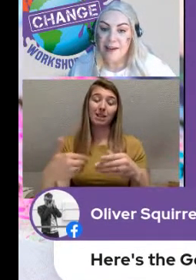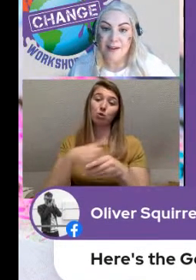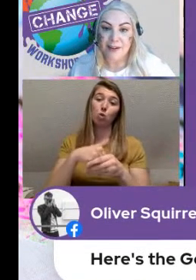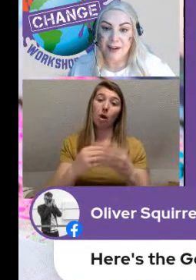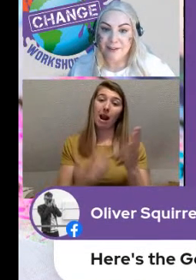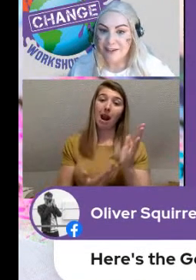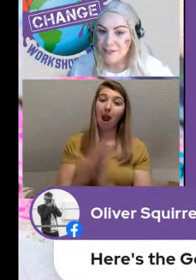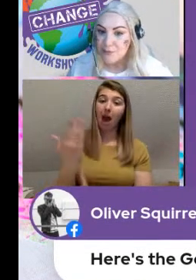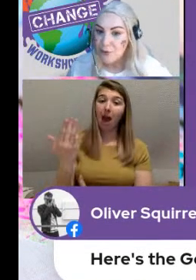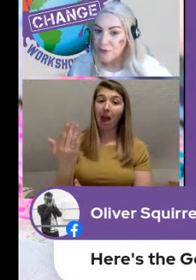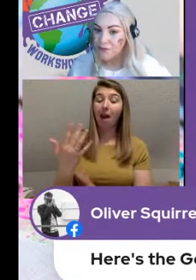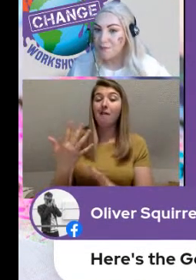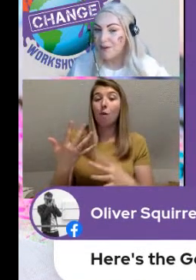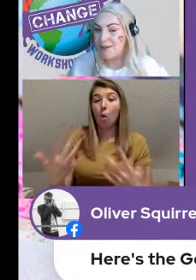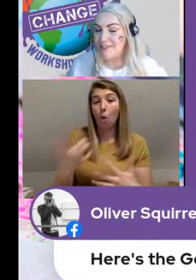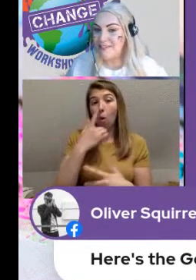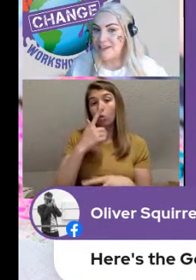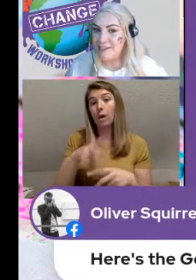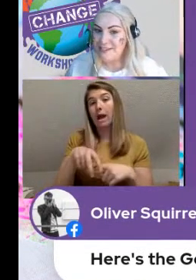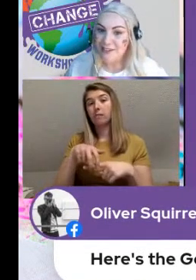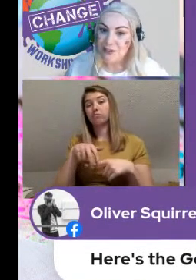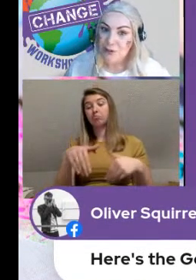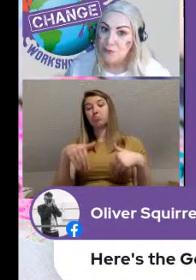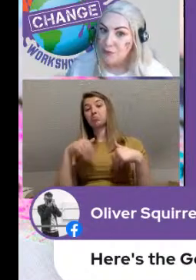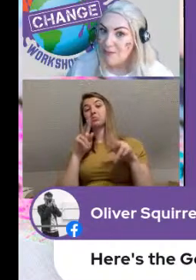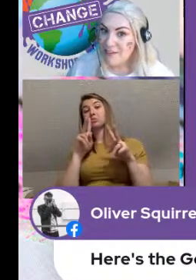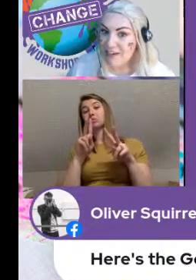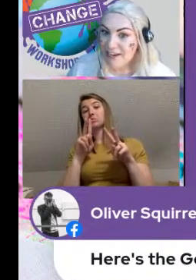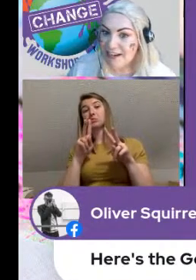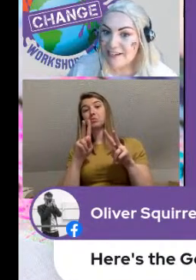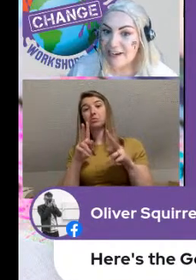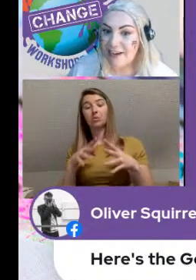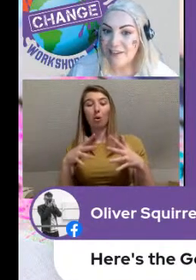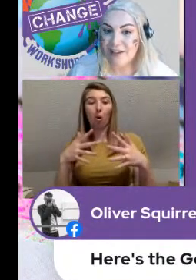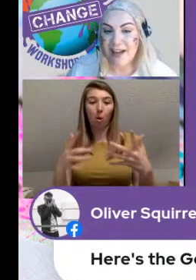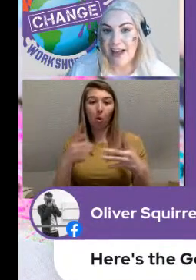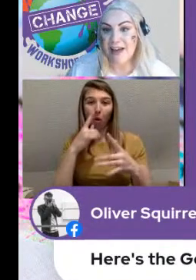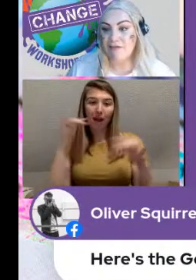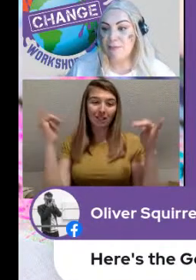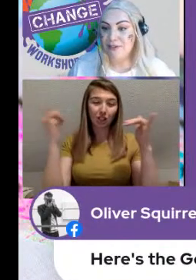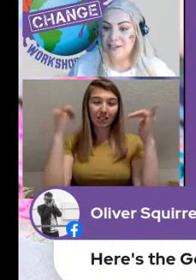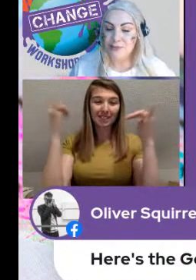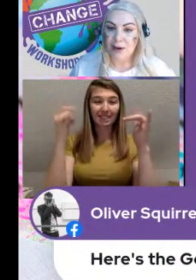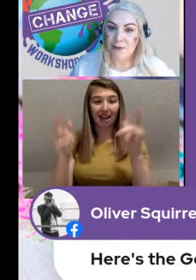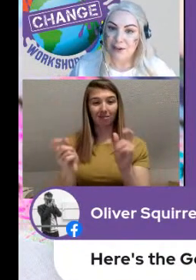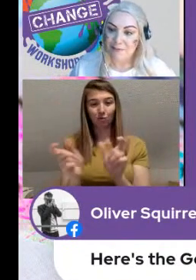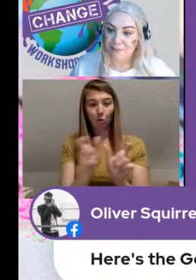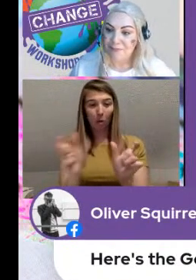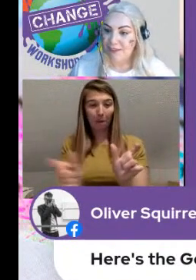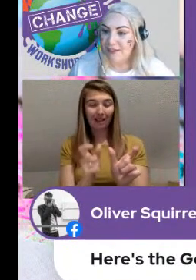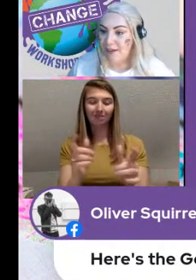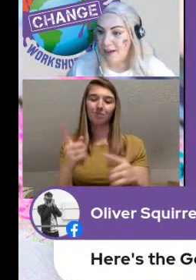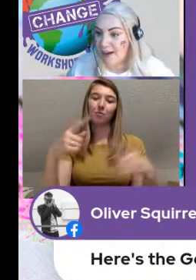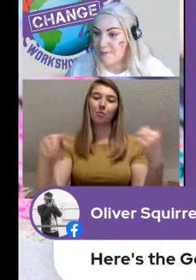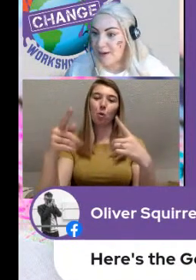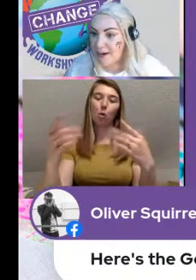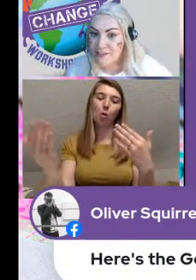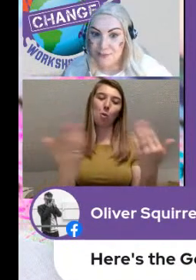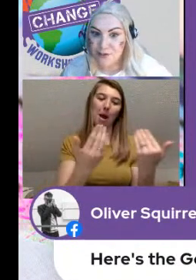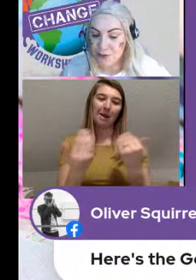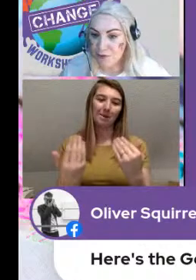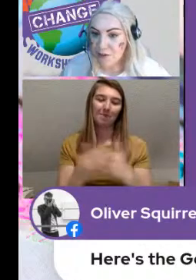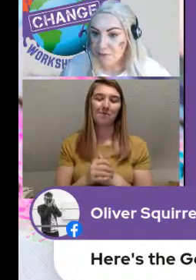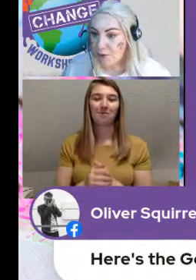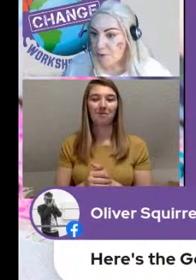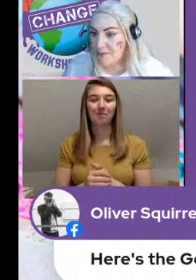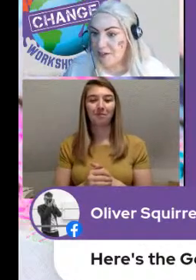to be a lurker and just watch from behind the scenes, or to be a cheerleader. Everybody is welcome. And